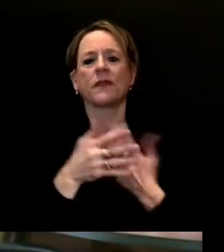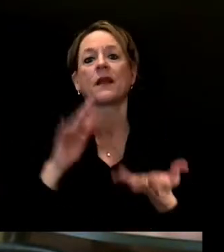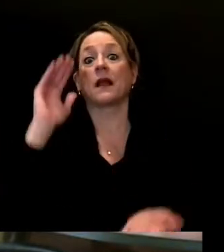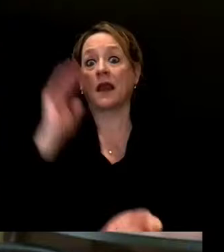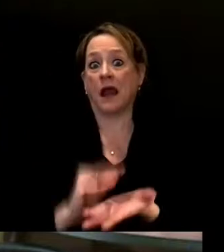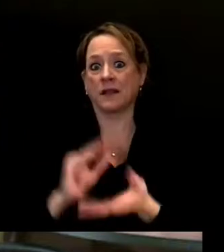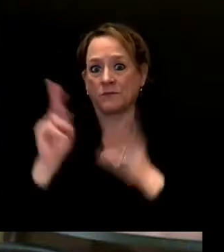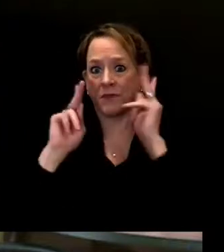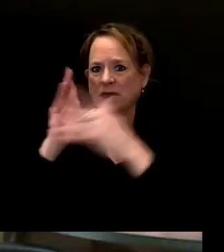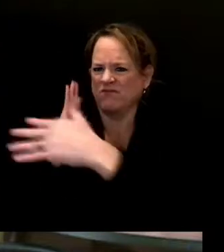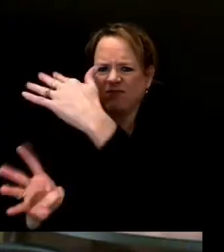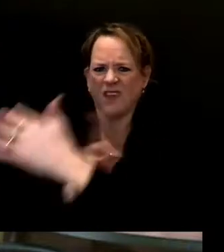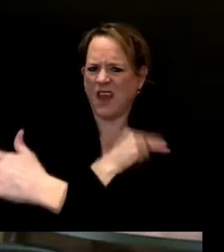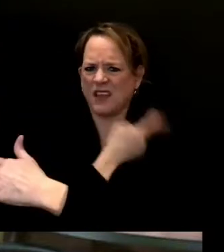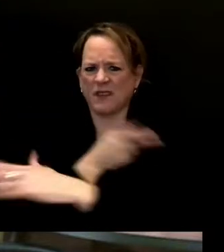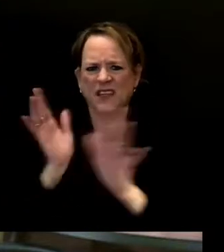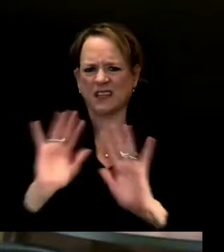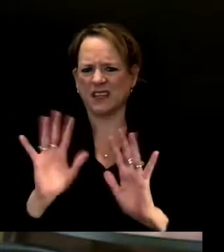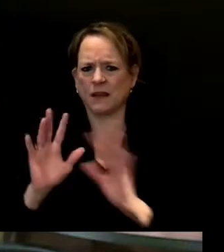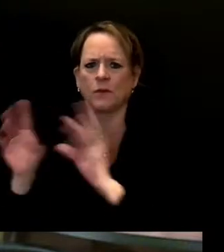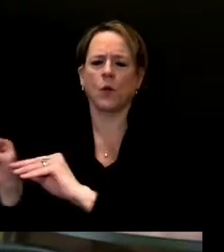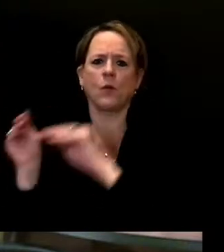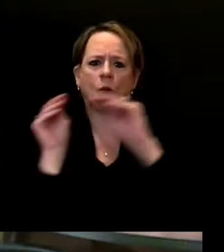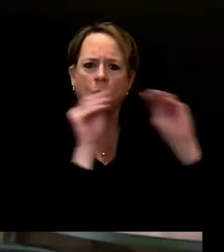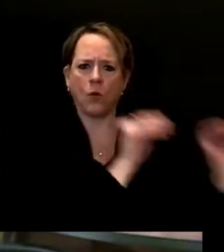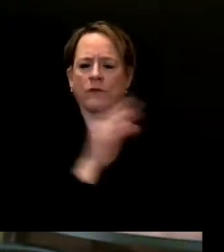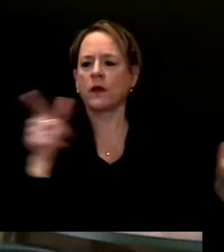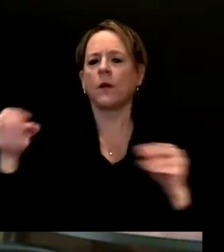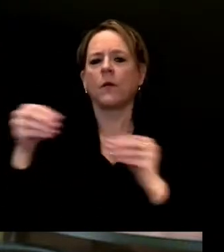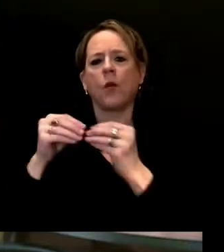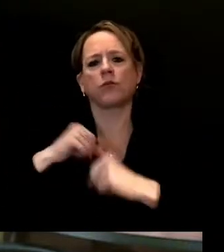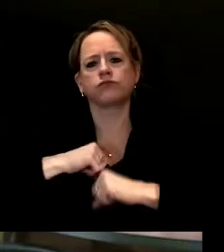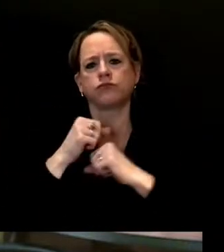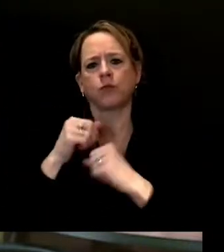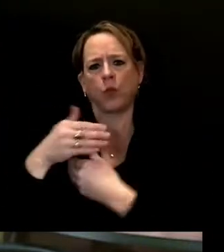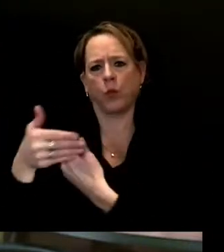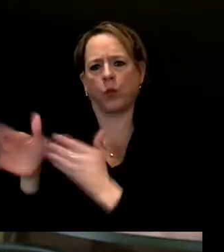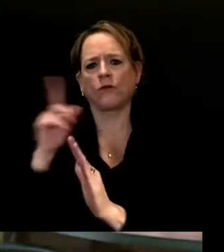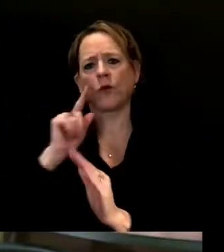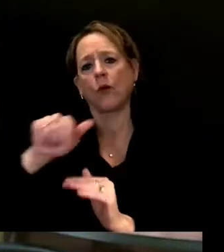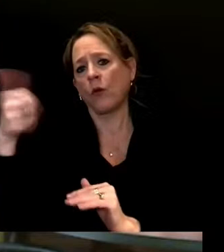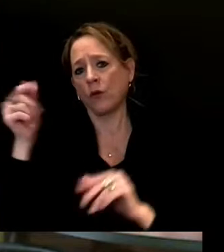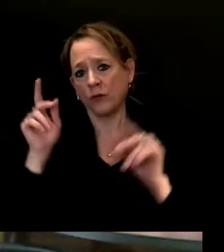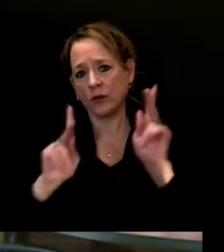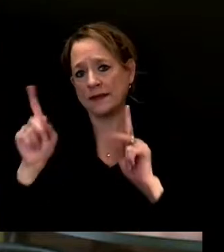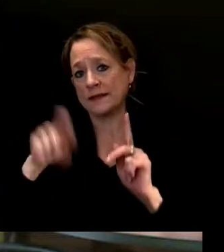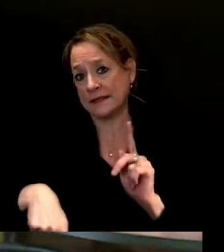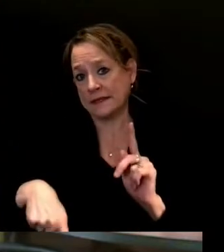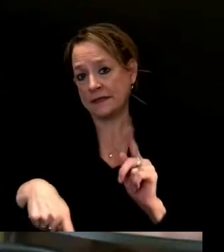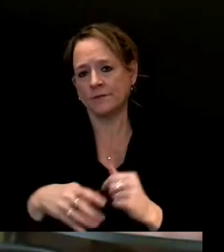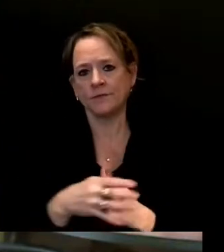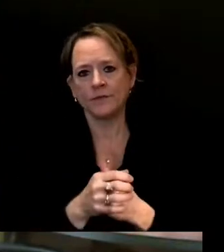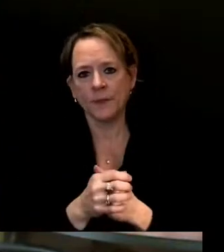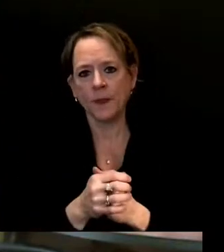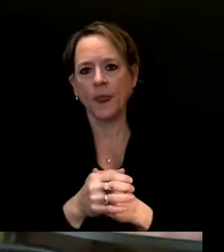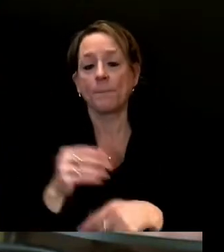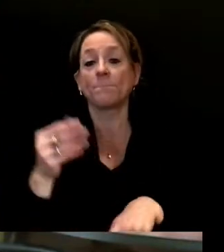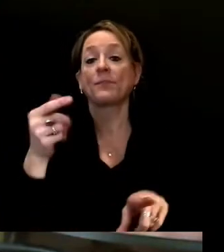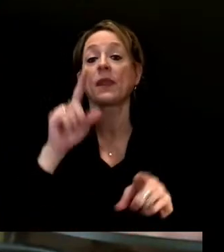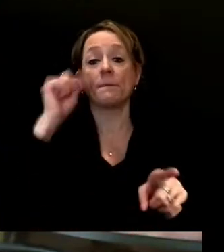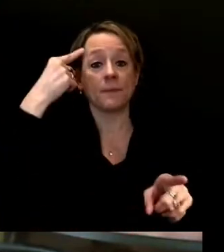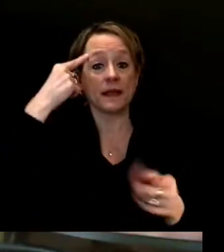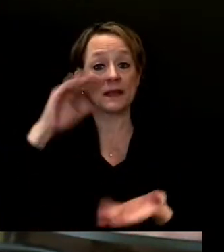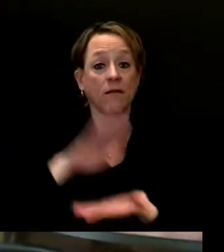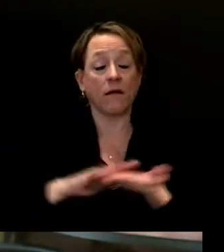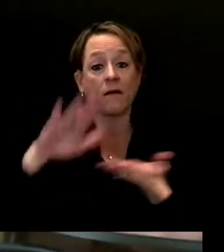noted, we announced earlier today the partnership between Madison College and the Wisconsin National Guard to train additional Guard members